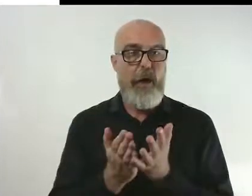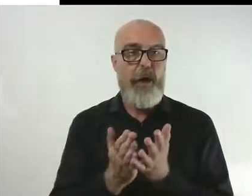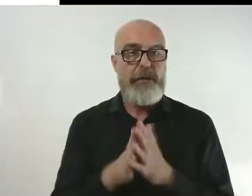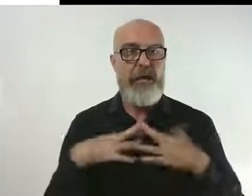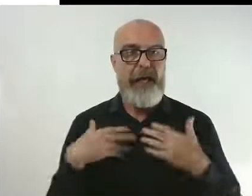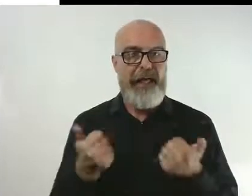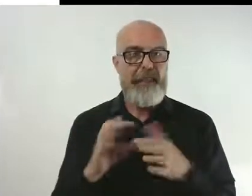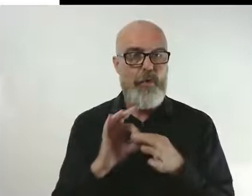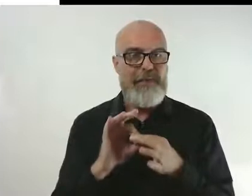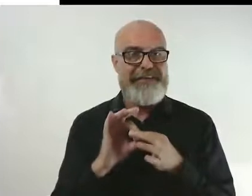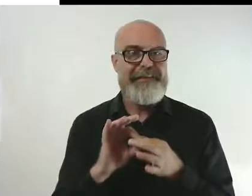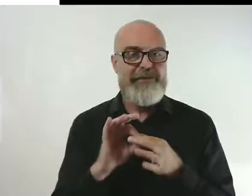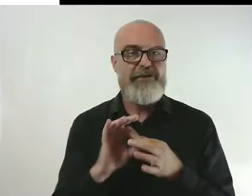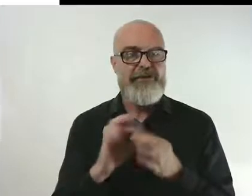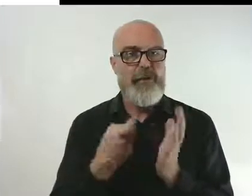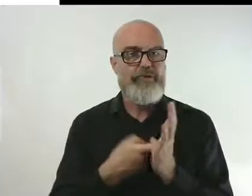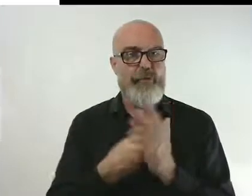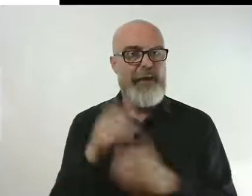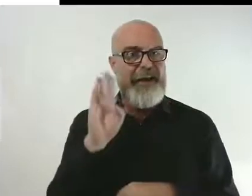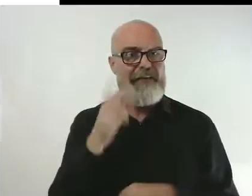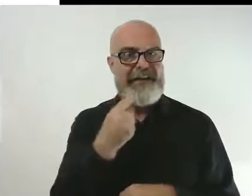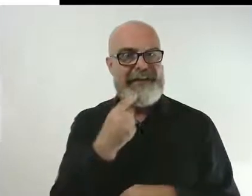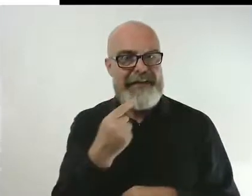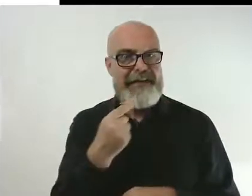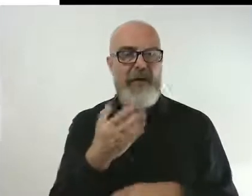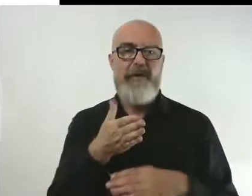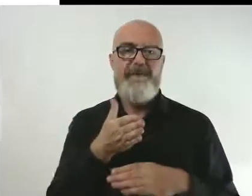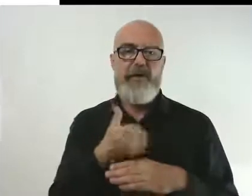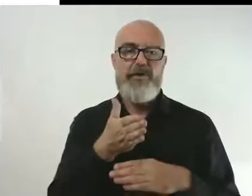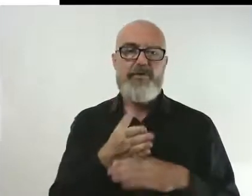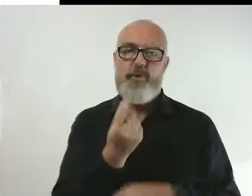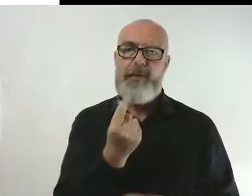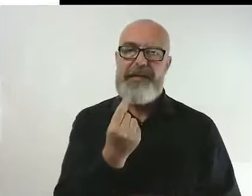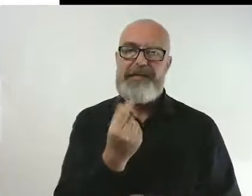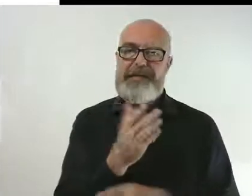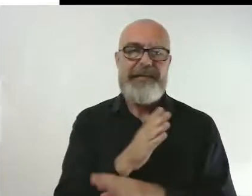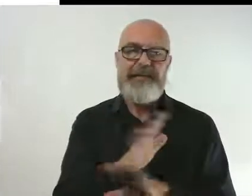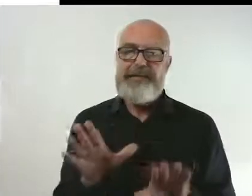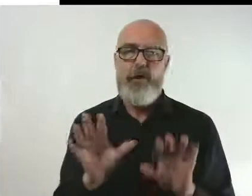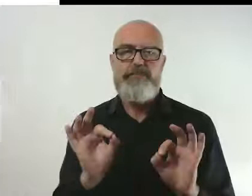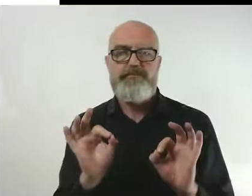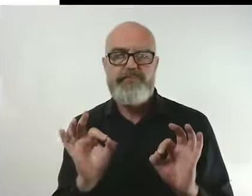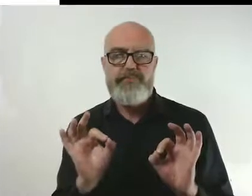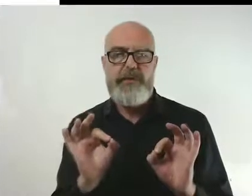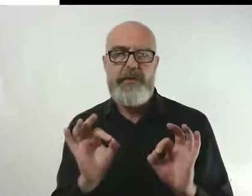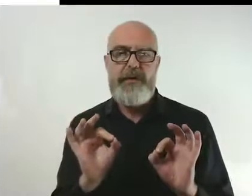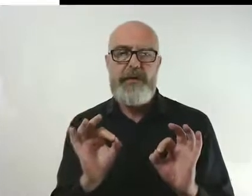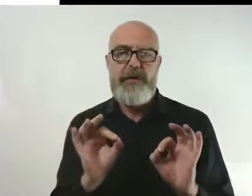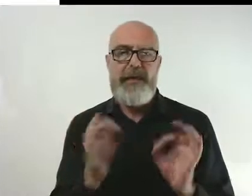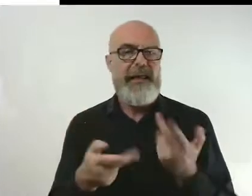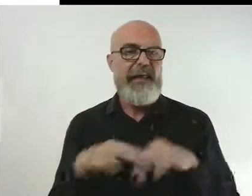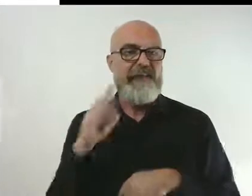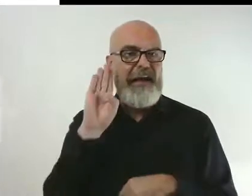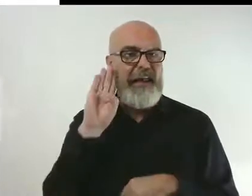The WHO World Report of Hearing emphasizes that the functional ability of people is not